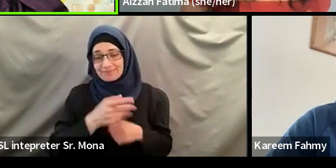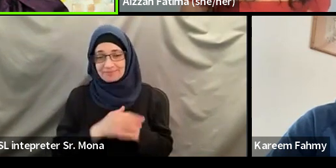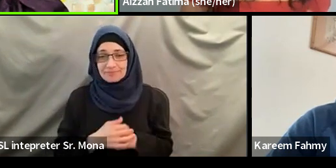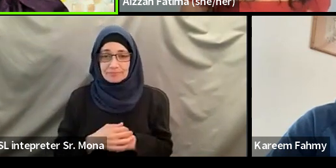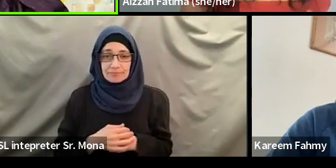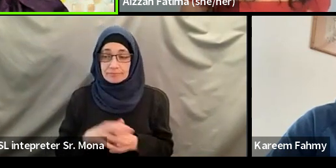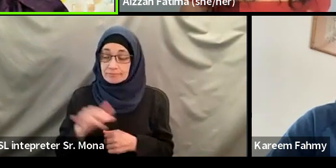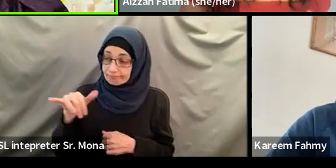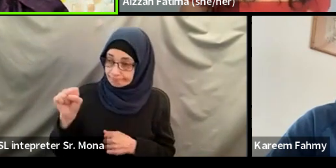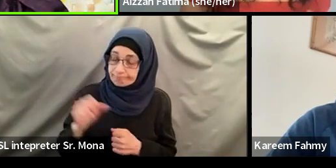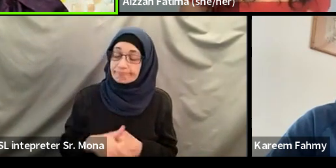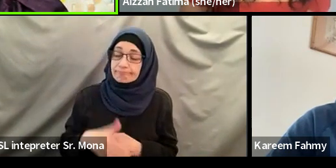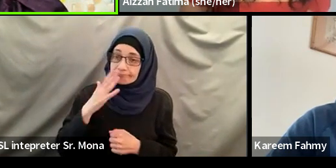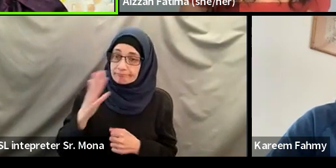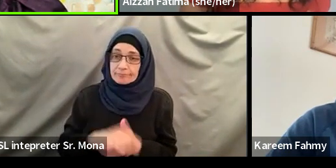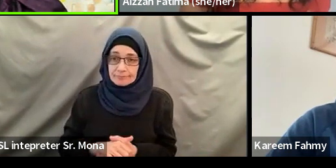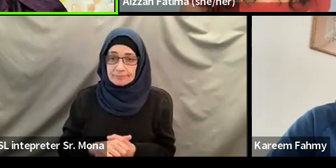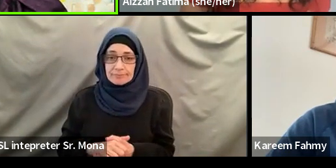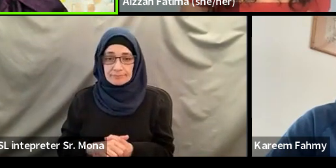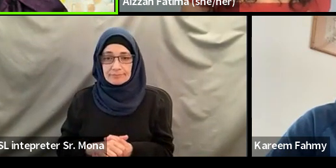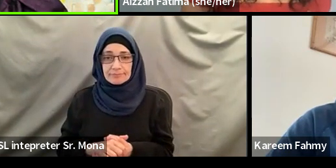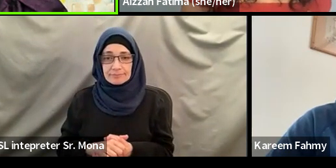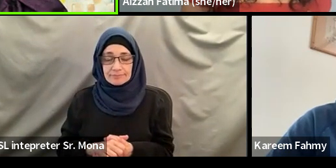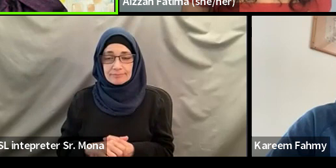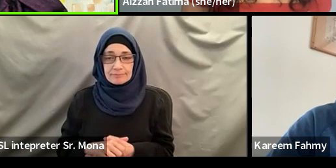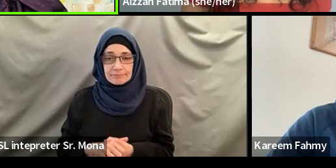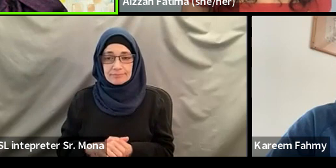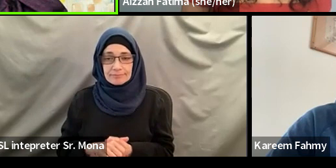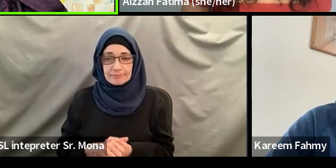Yes. Thank you.